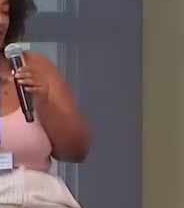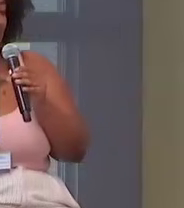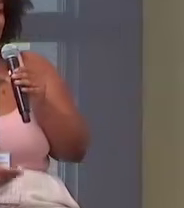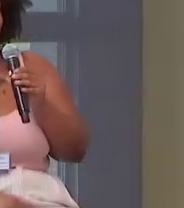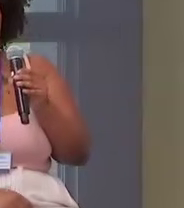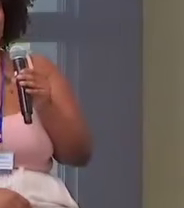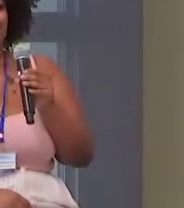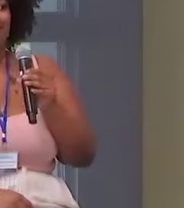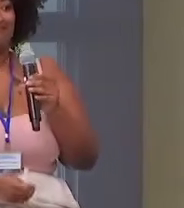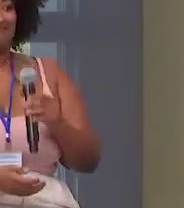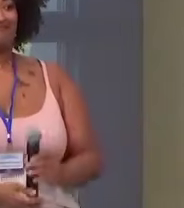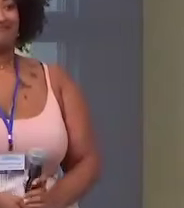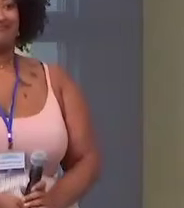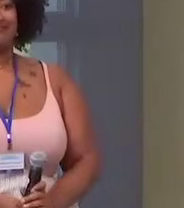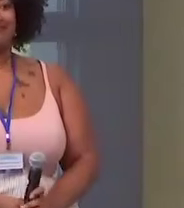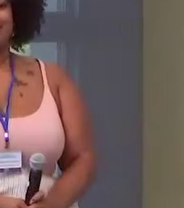won't have it as hard.